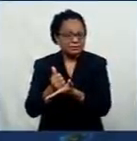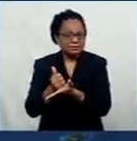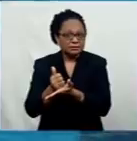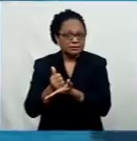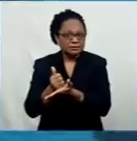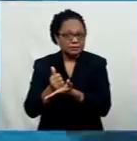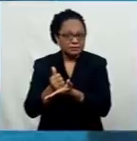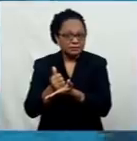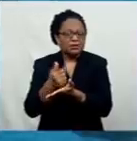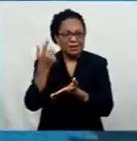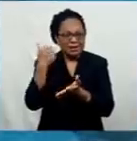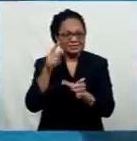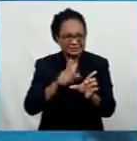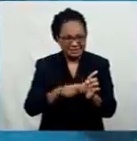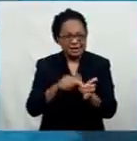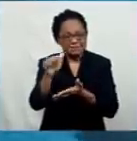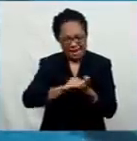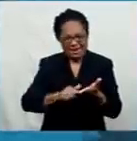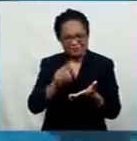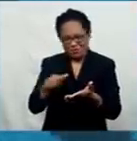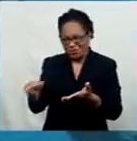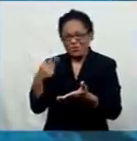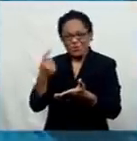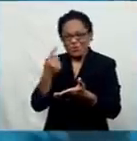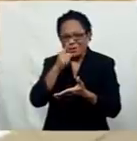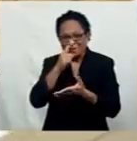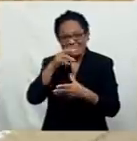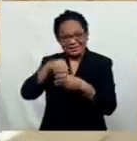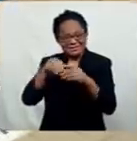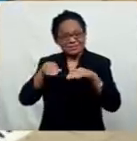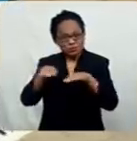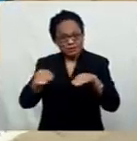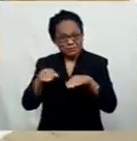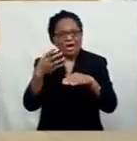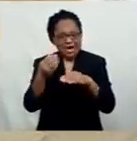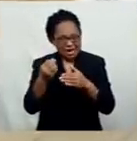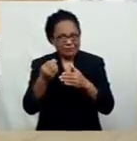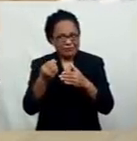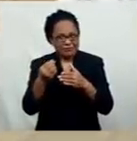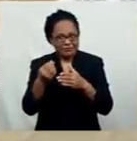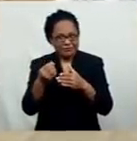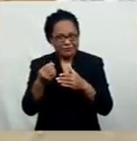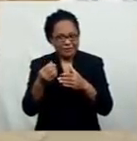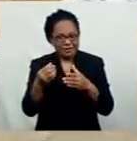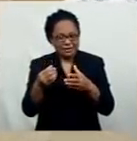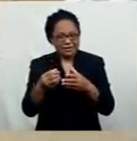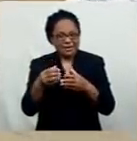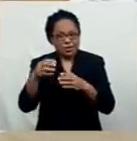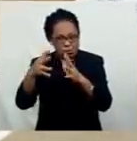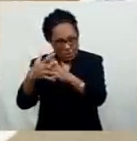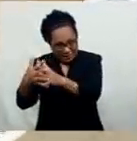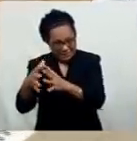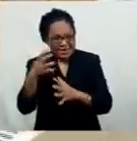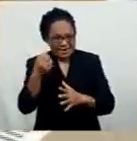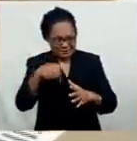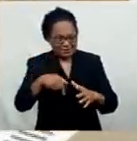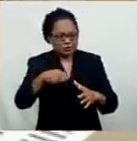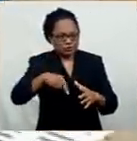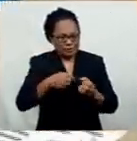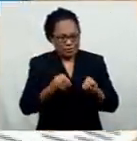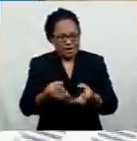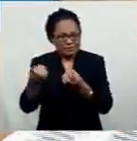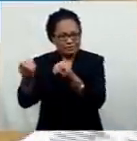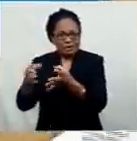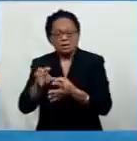last year, and that was bought for us. And so we've got a set in the West and a set here in Suva where I believe some of the swimmers have started making use of